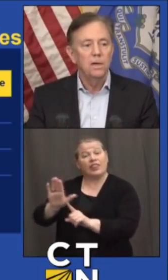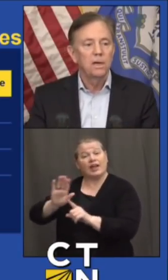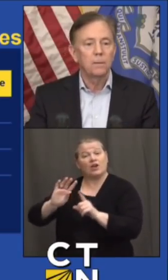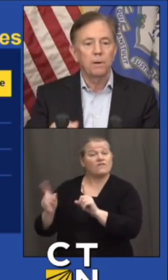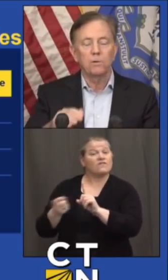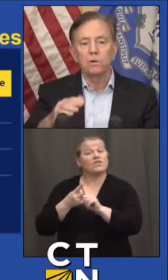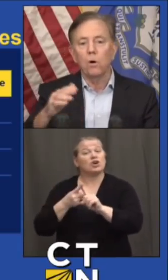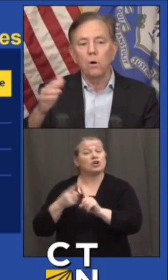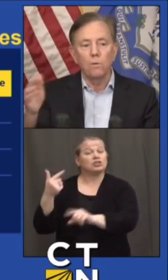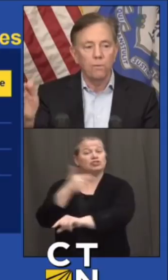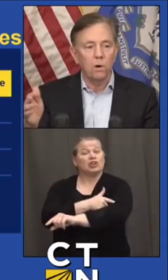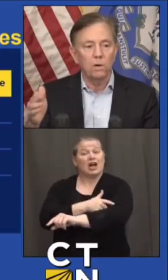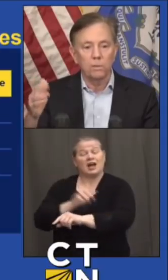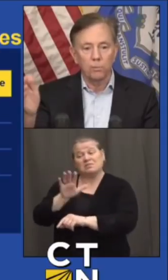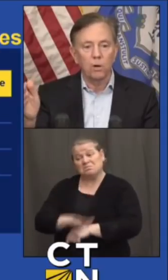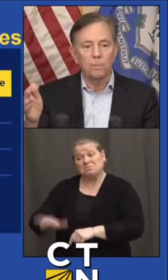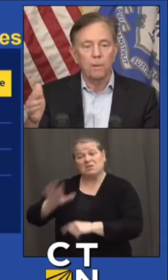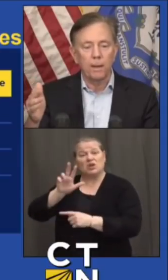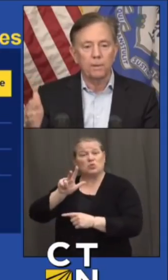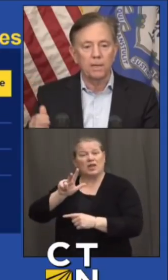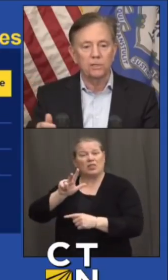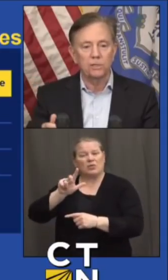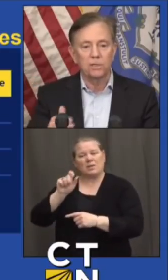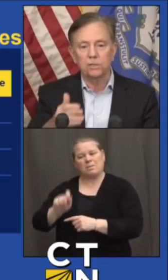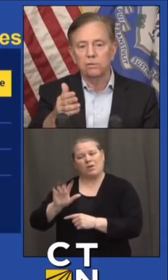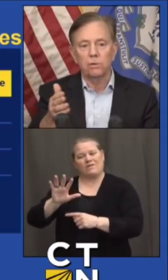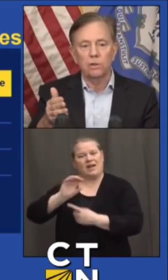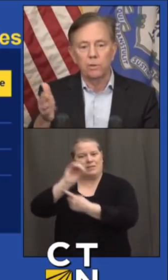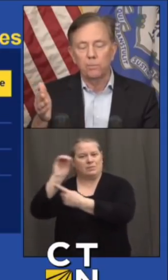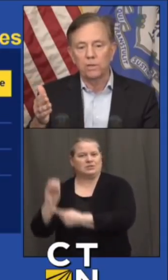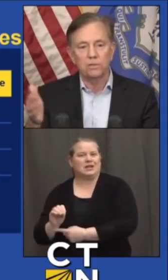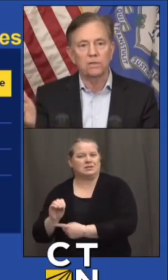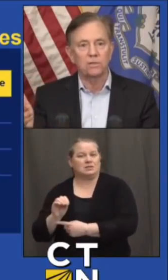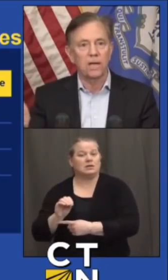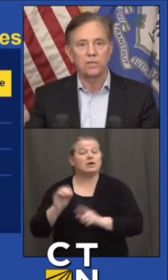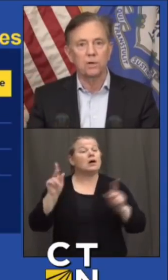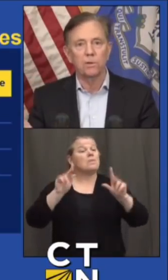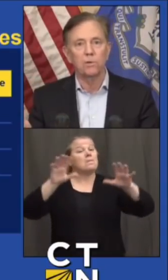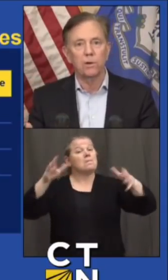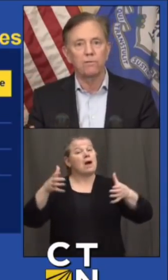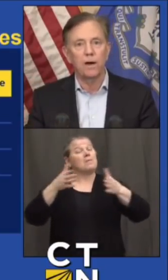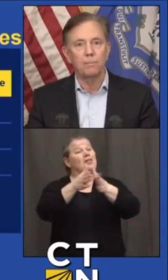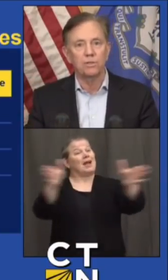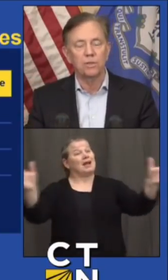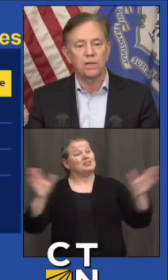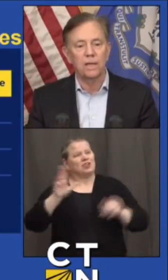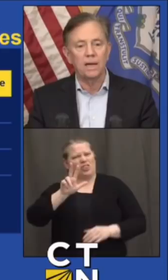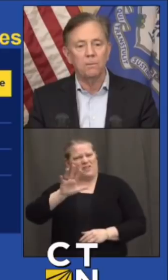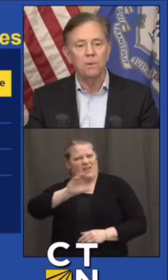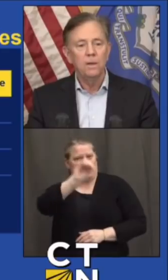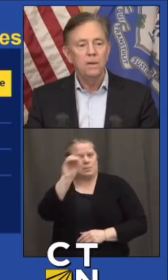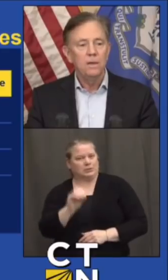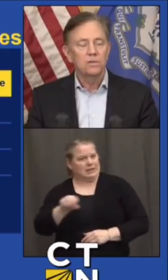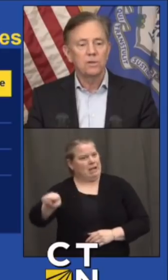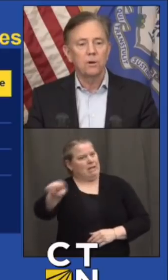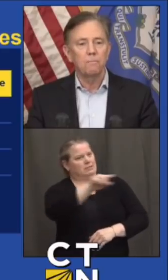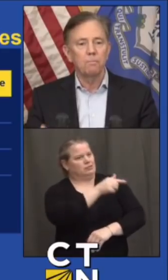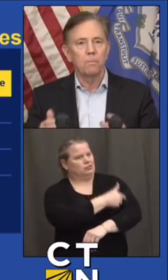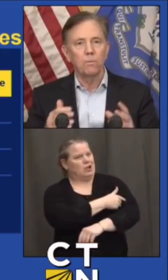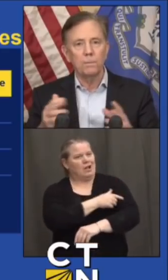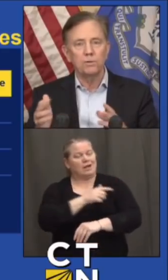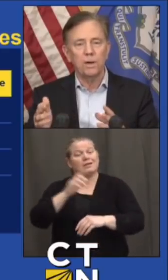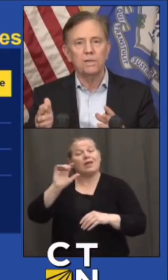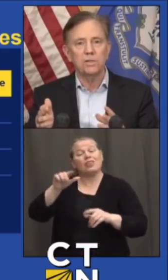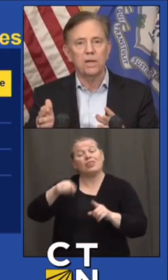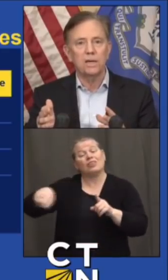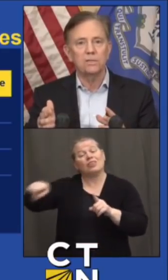dose. Compared to overall, the broader population, it's 33.6. It's actually over 35% now. So